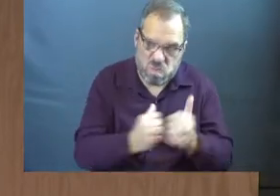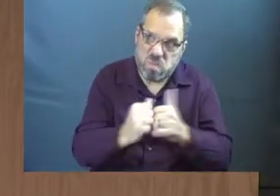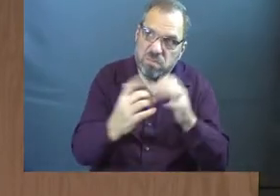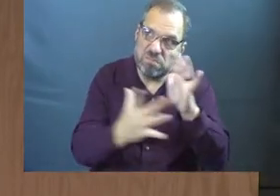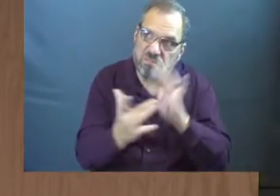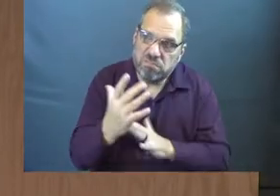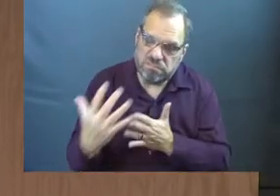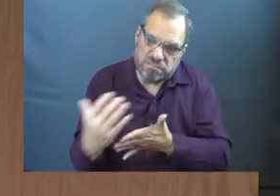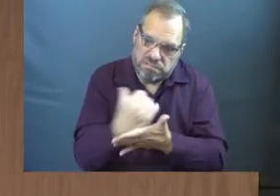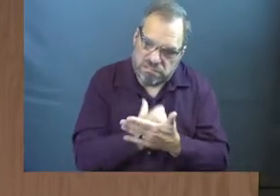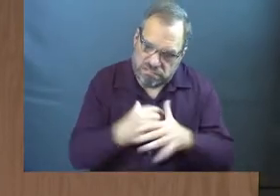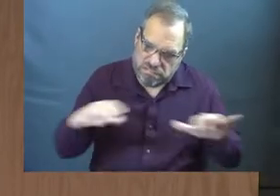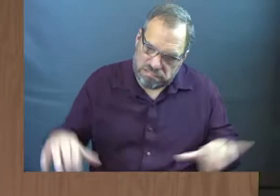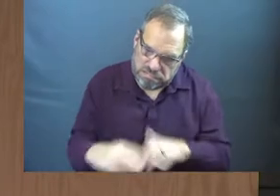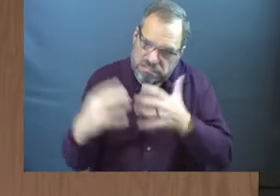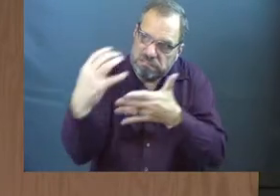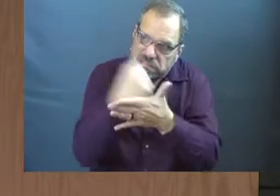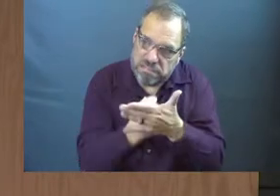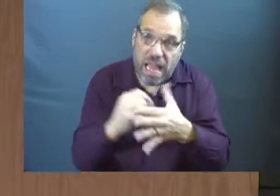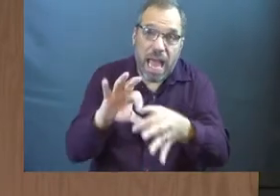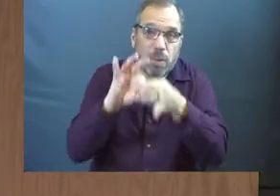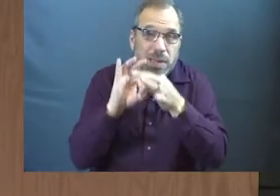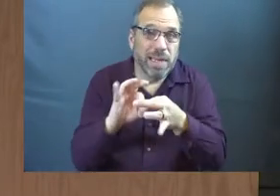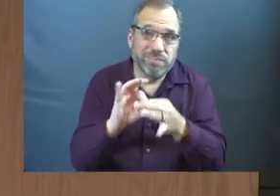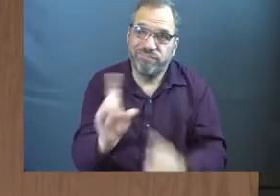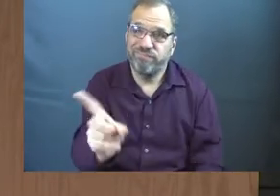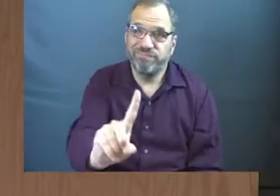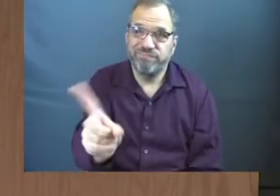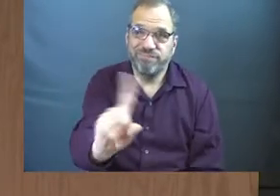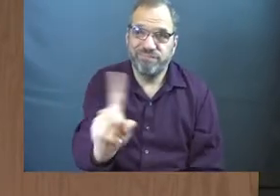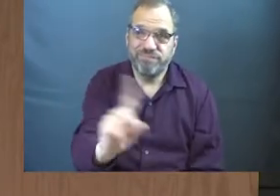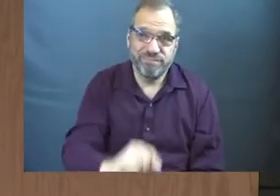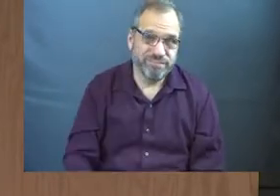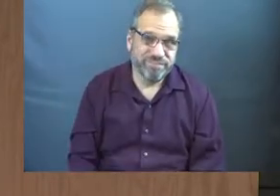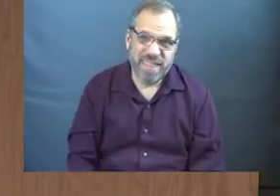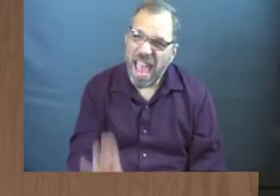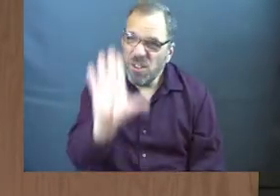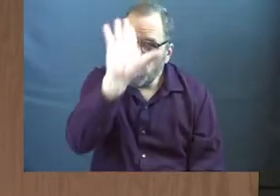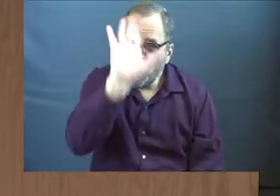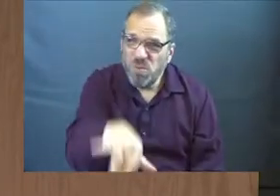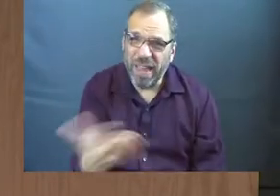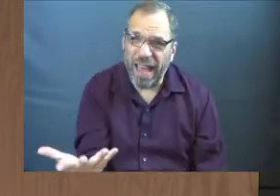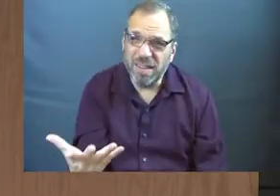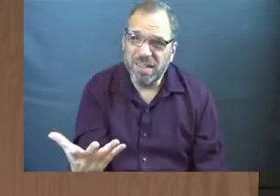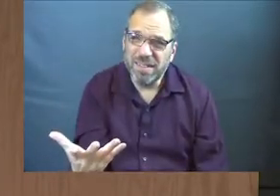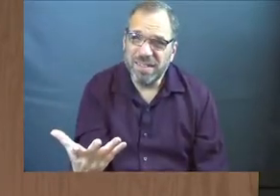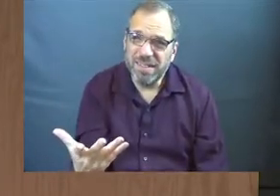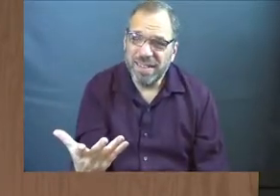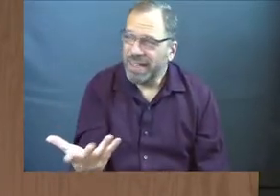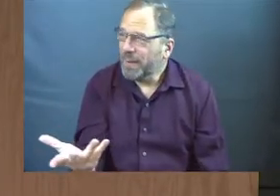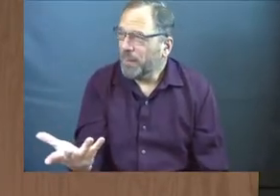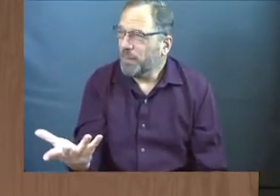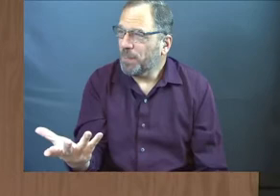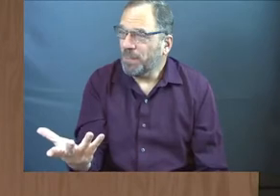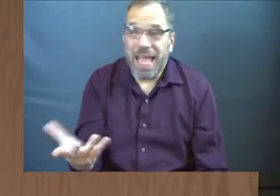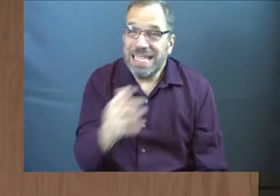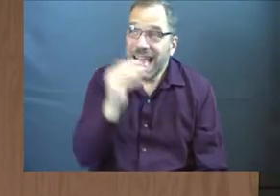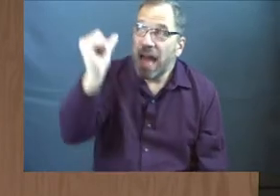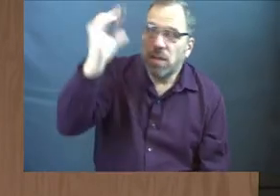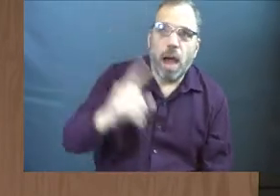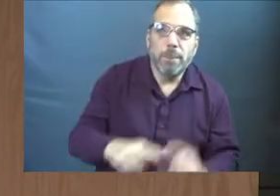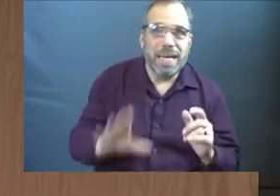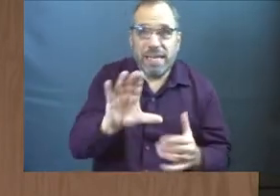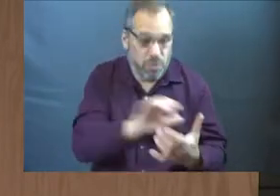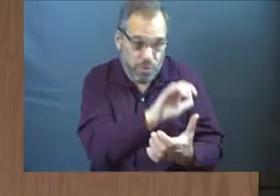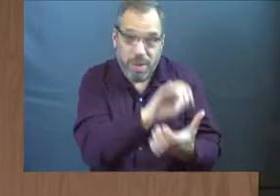him. And relationships don't work that way. And you already know that. It's not just God,